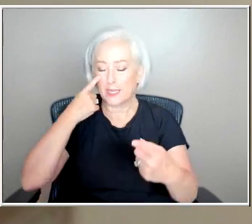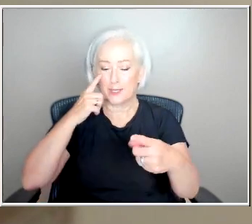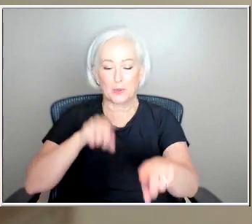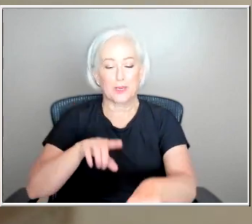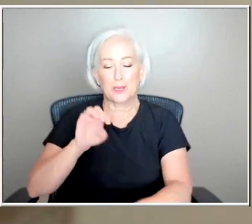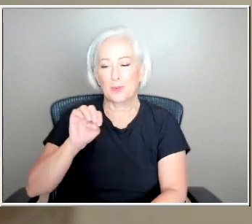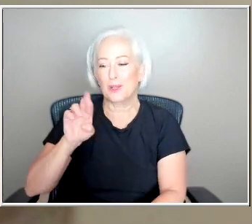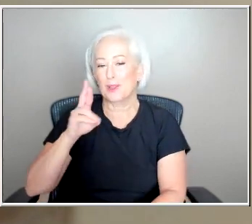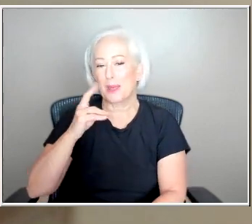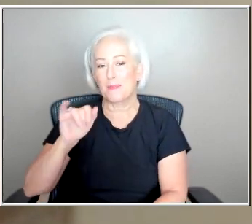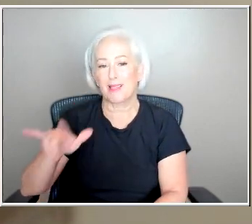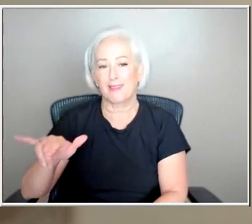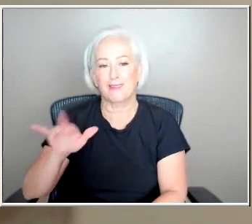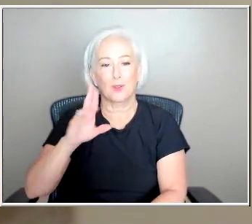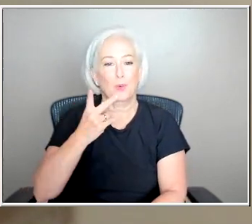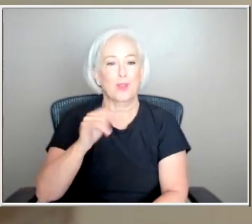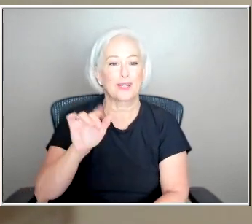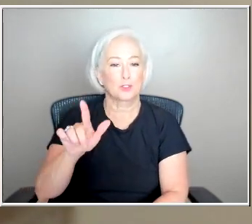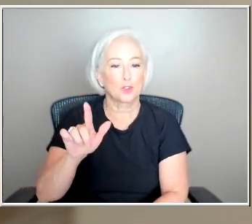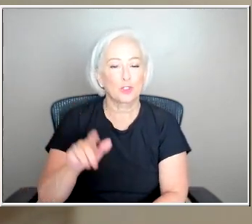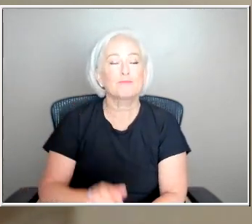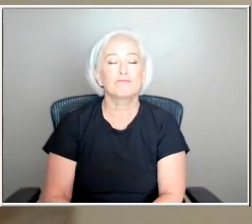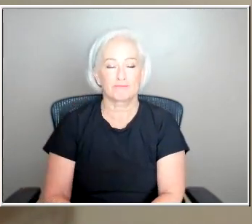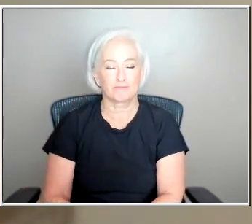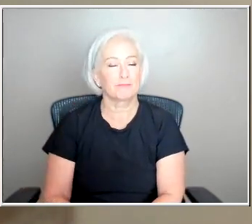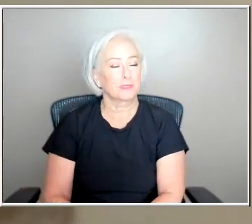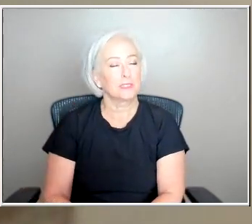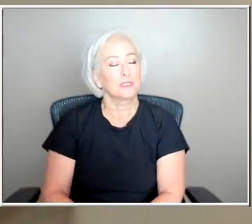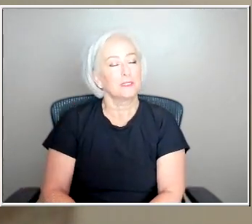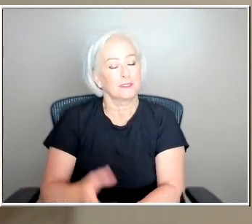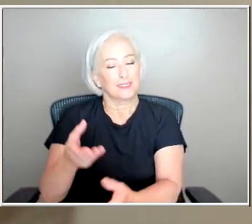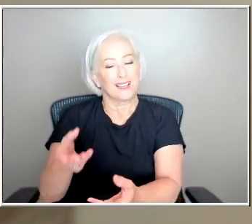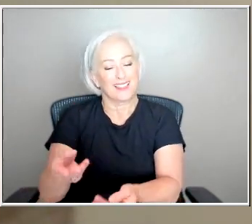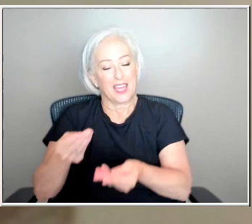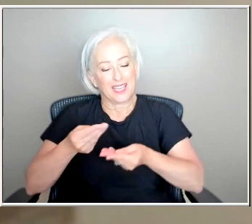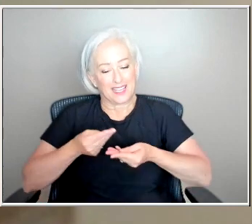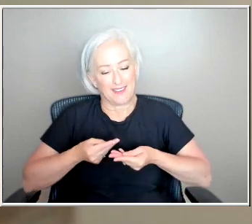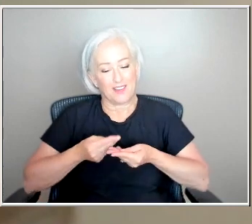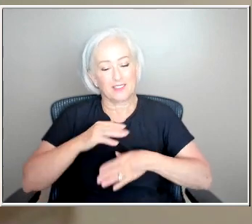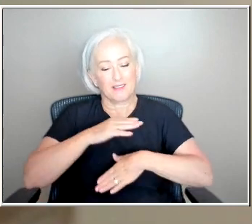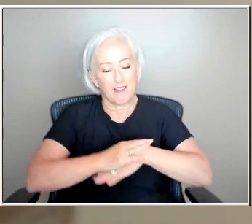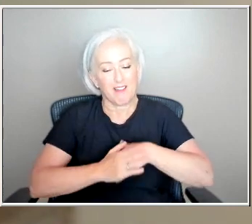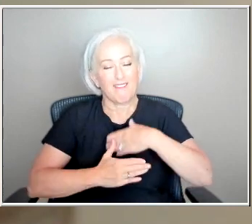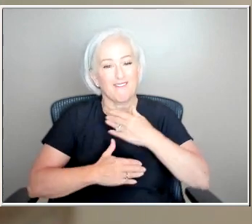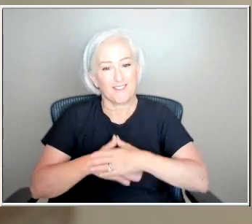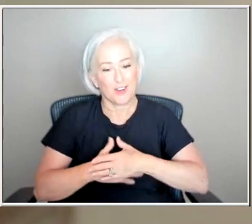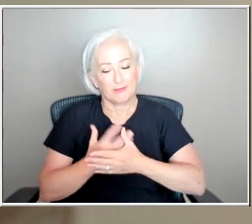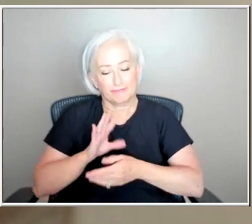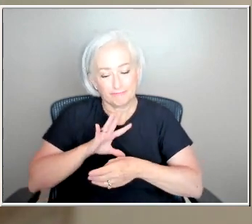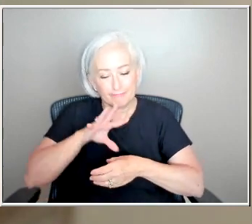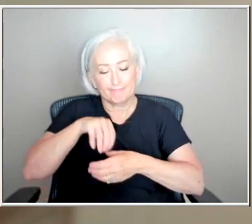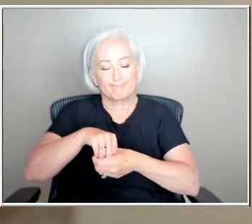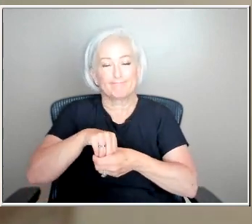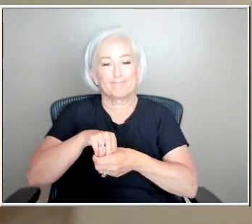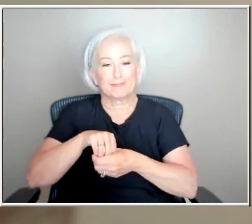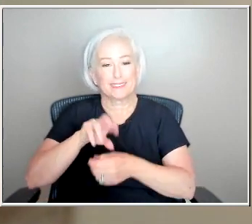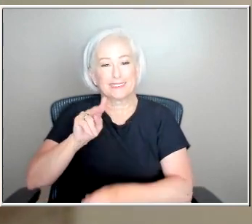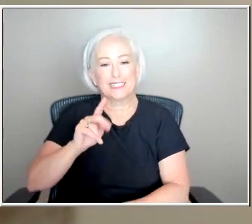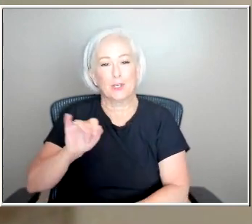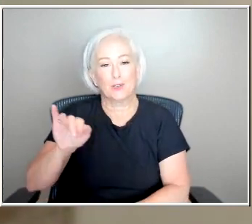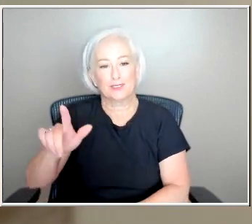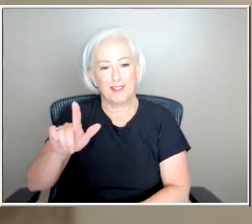because there is just this certain amount of comfort that comes with being a part of the Neonatal Medical Home and knowing that your kid